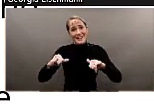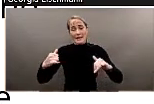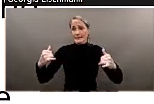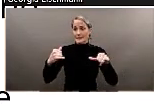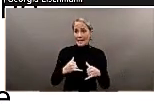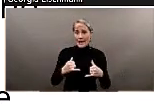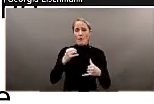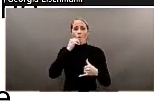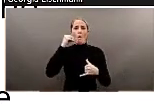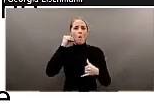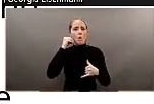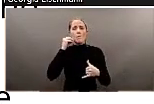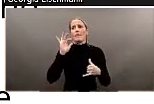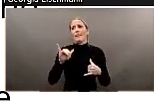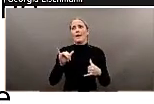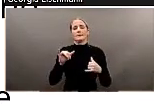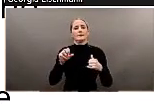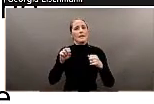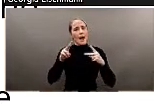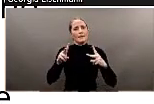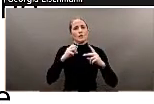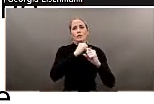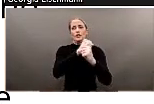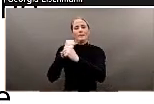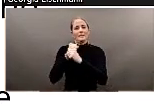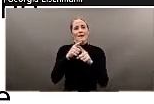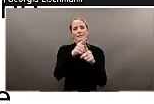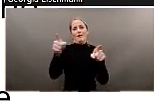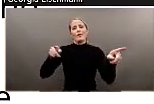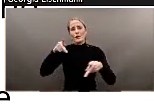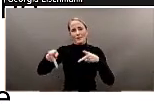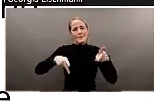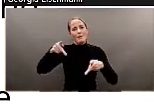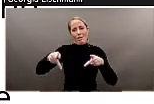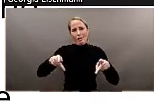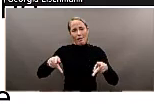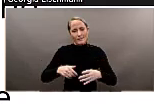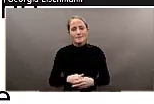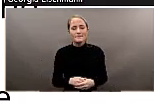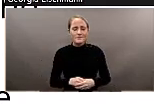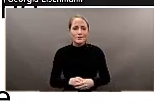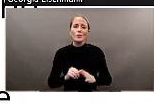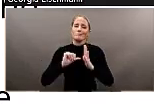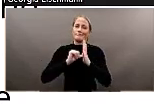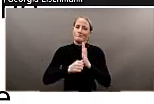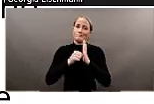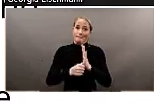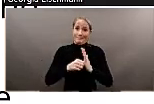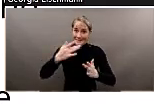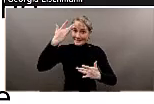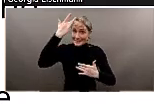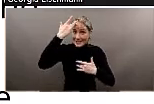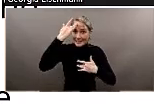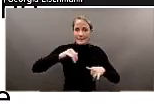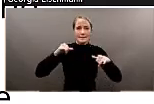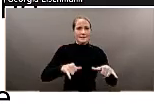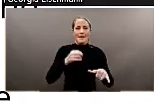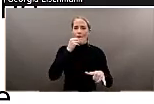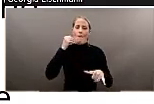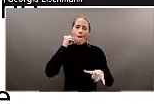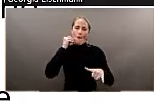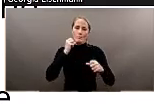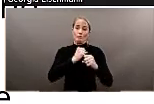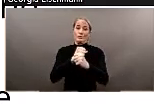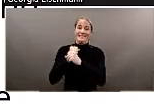viral infection, COVID, that you're testing for at home, but that's still an opportunity to know if you don't want to go and transmit this to other folks. So stay home when you're